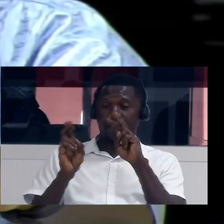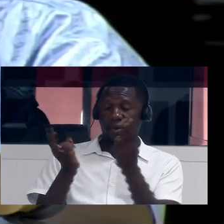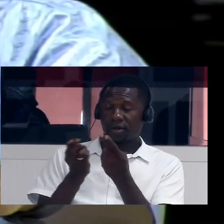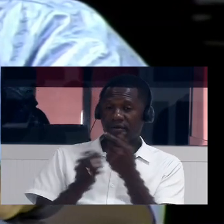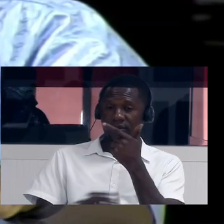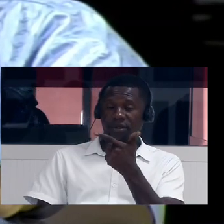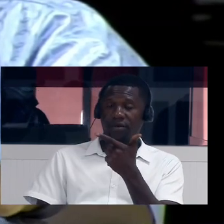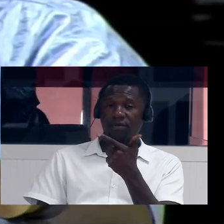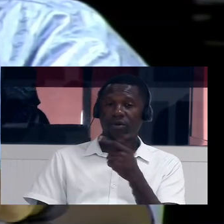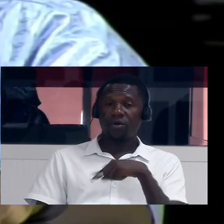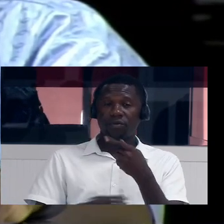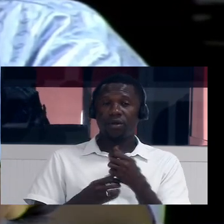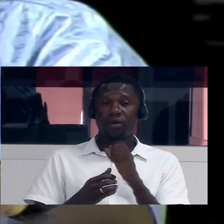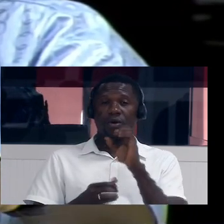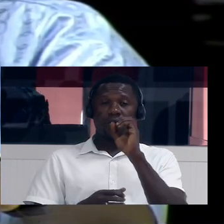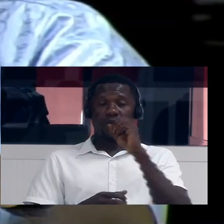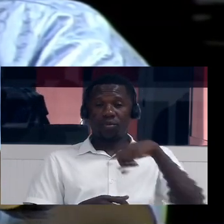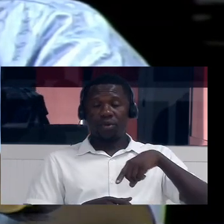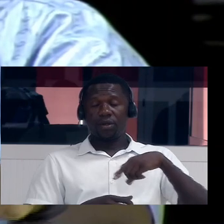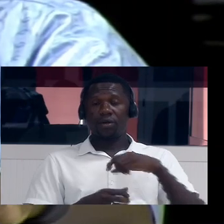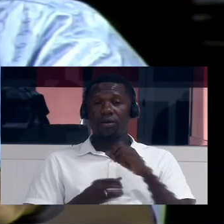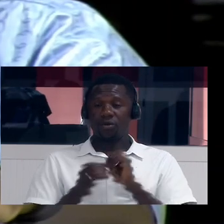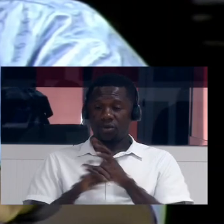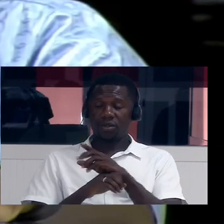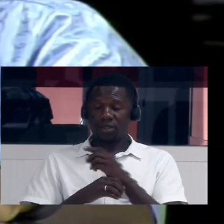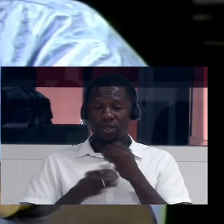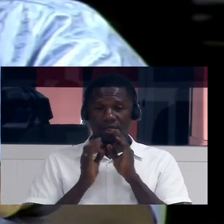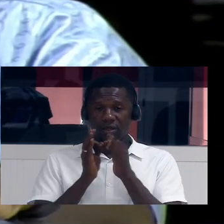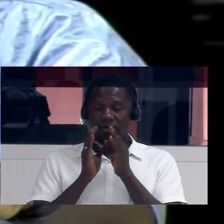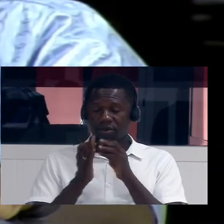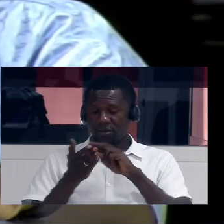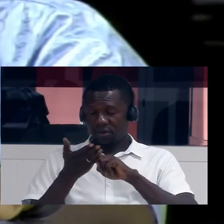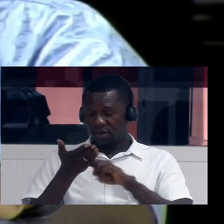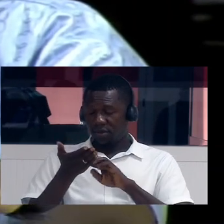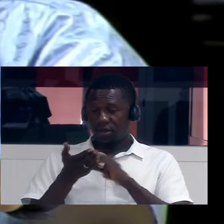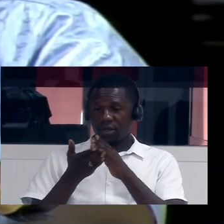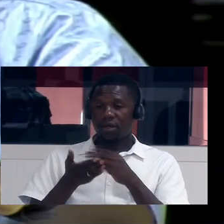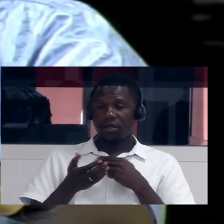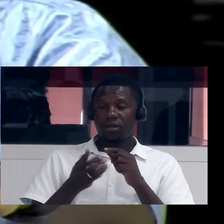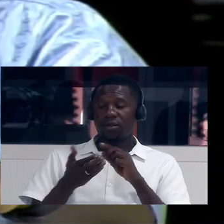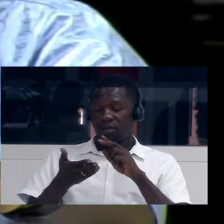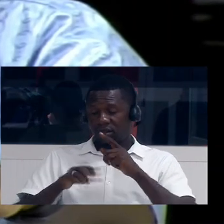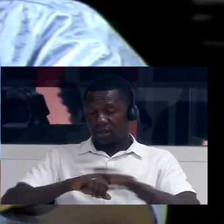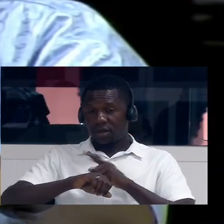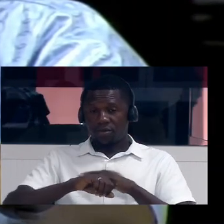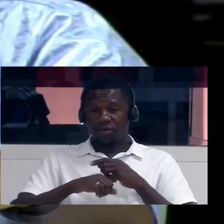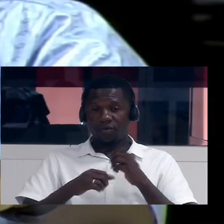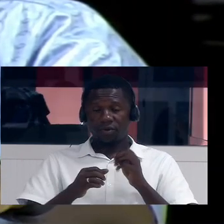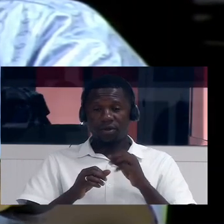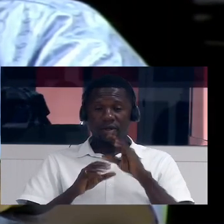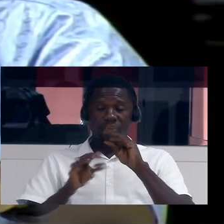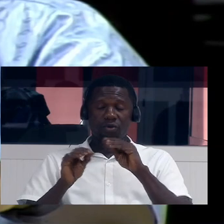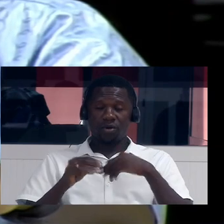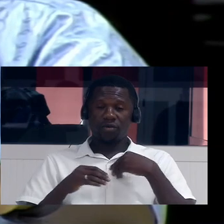7 of the operation orders. And it says as follows, and I quote, "During the execution of our lawful